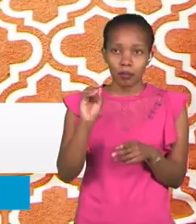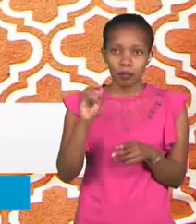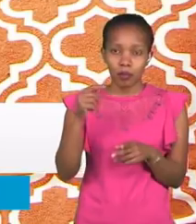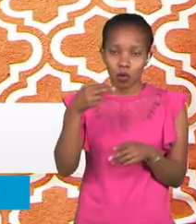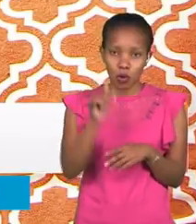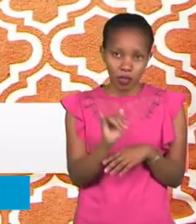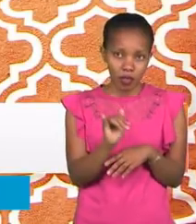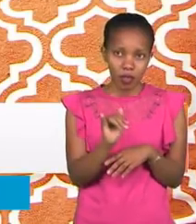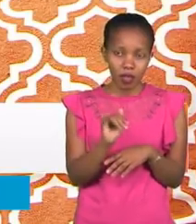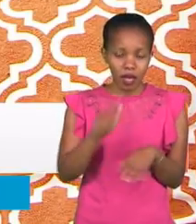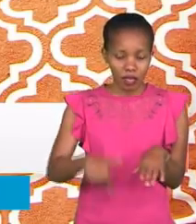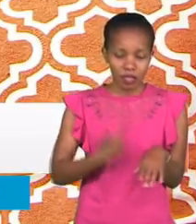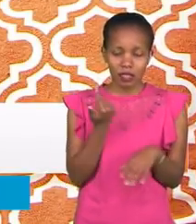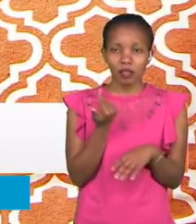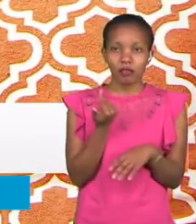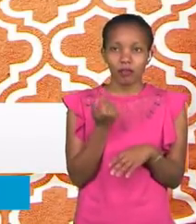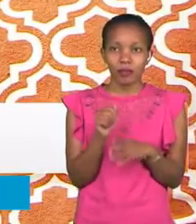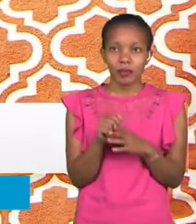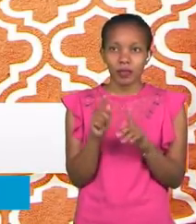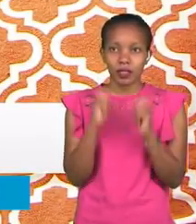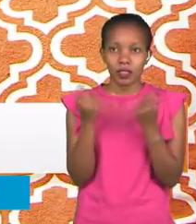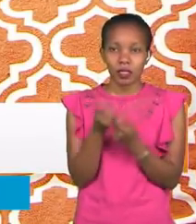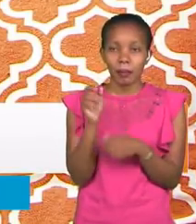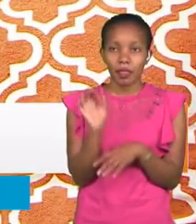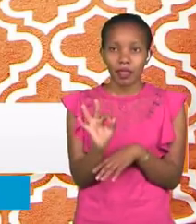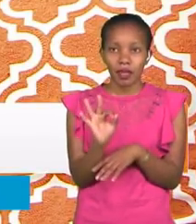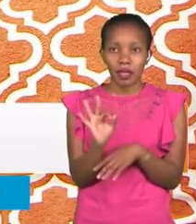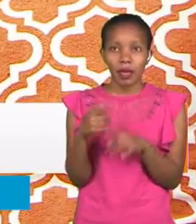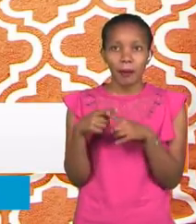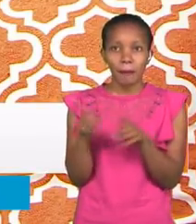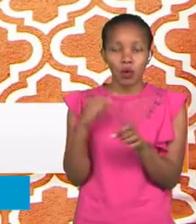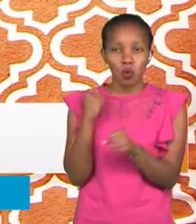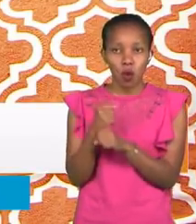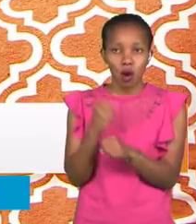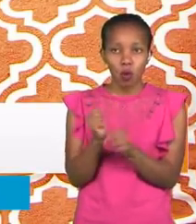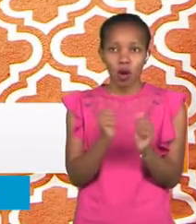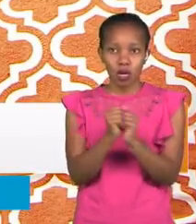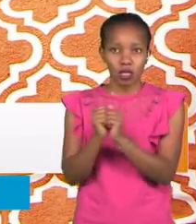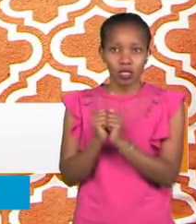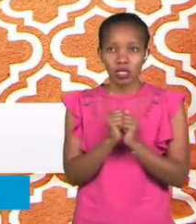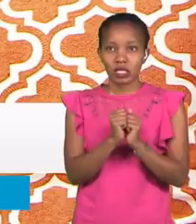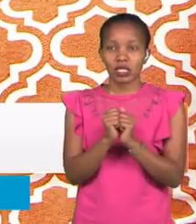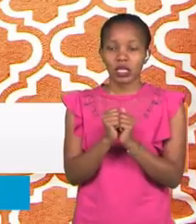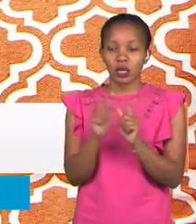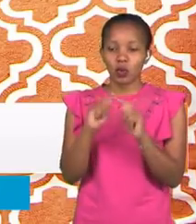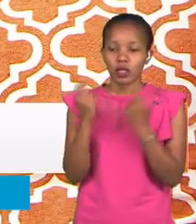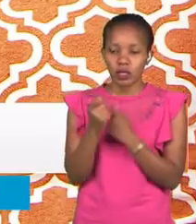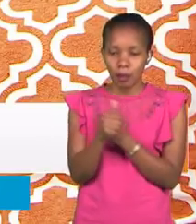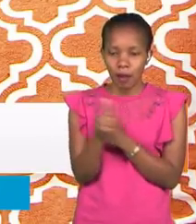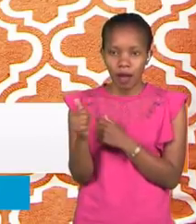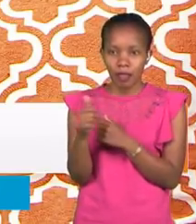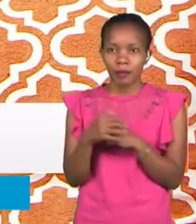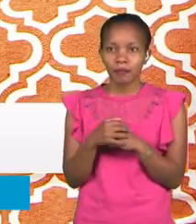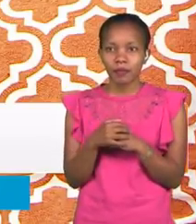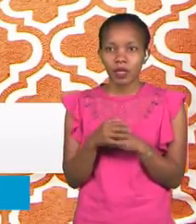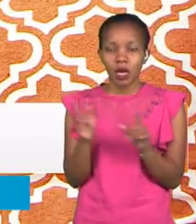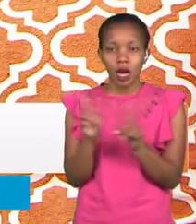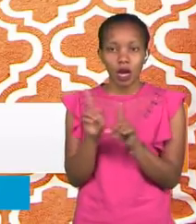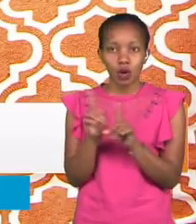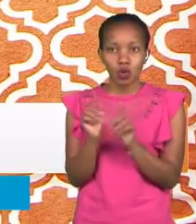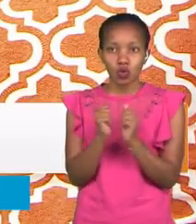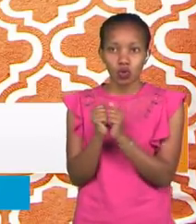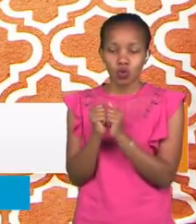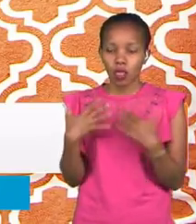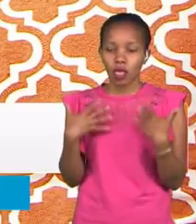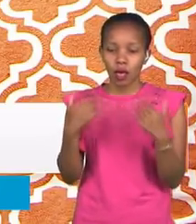Kamuturi mm-hmm. and myself. We're actually a team of three, but we work together wow. with a WASH team. Okay. And we work together with the